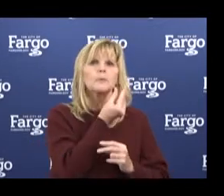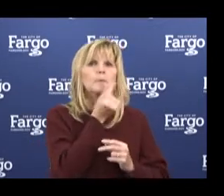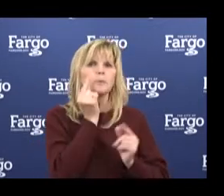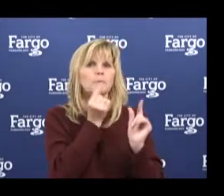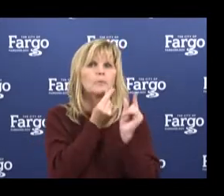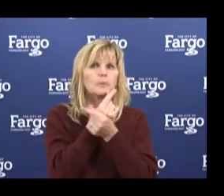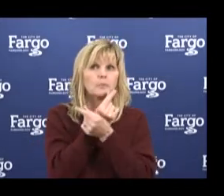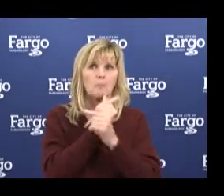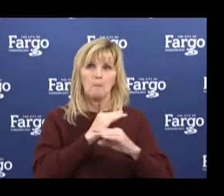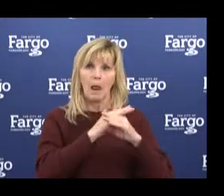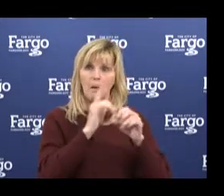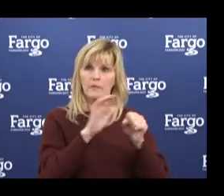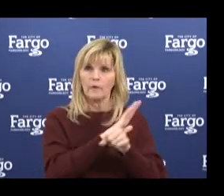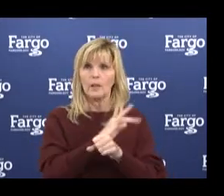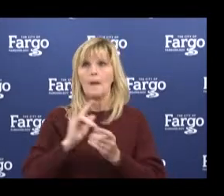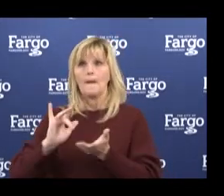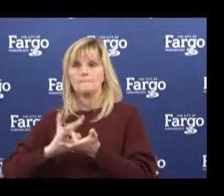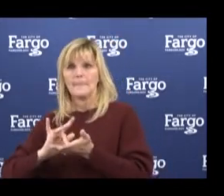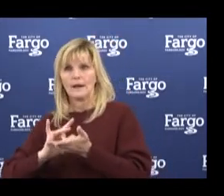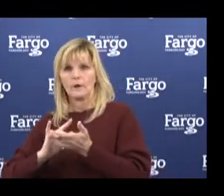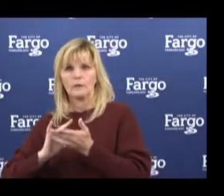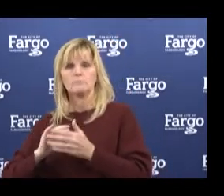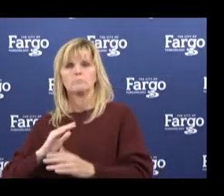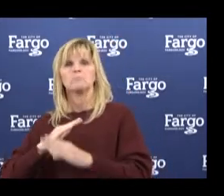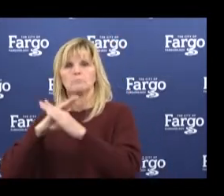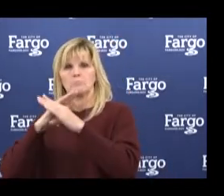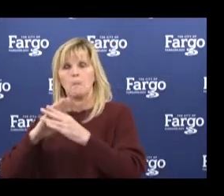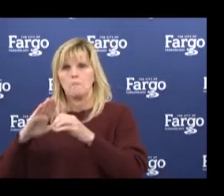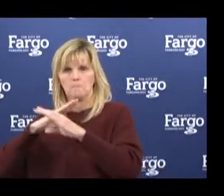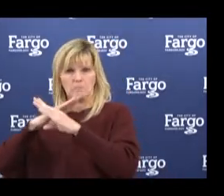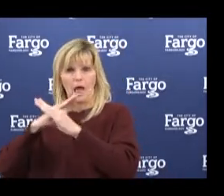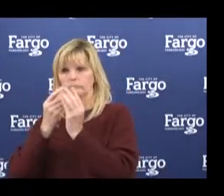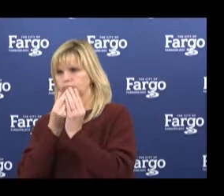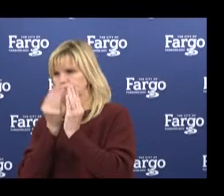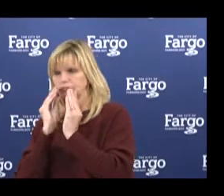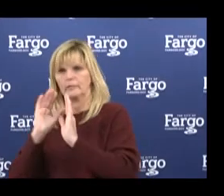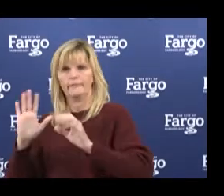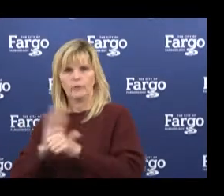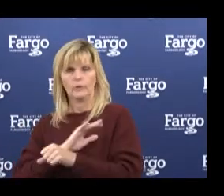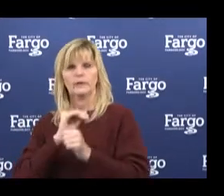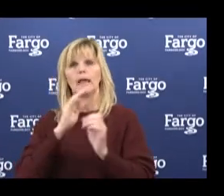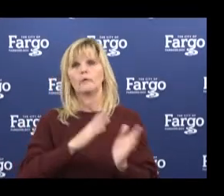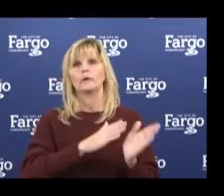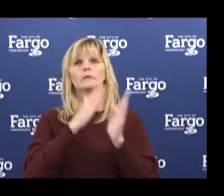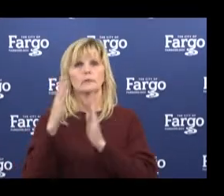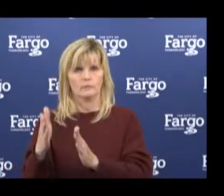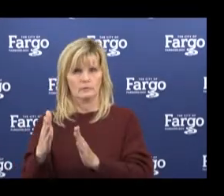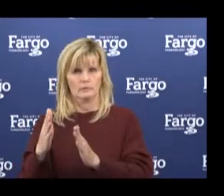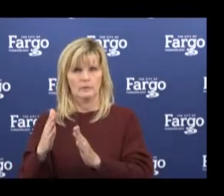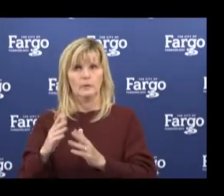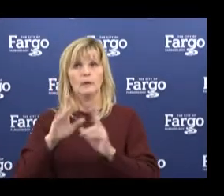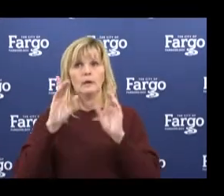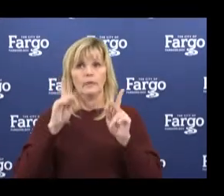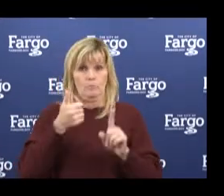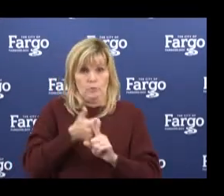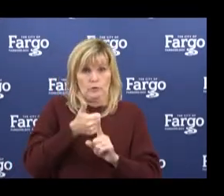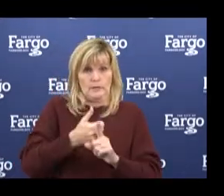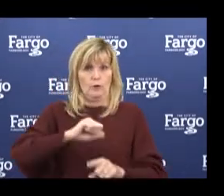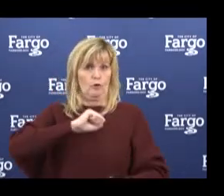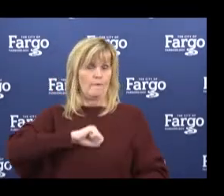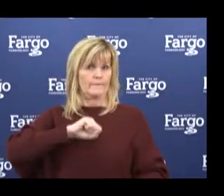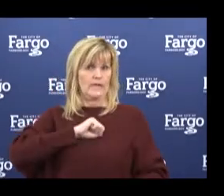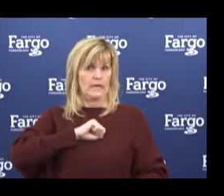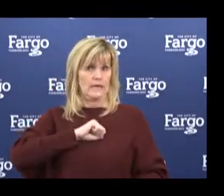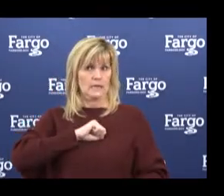almost completely, and the medical mask blocks it completely. And if we kind of zoom ahead to this person coughing,